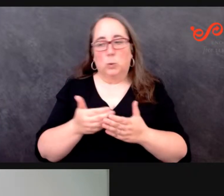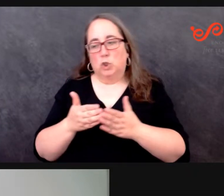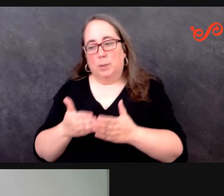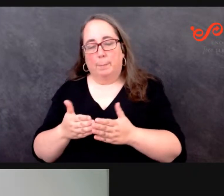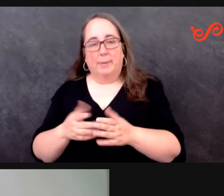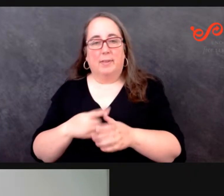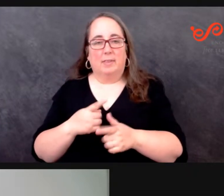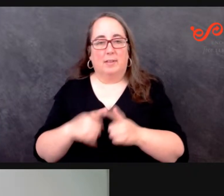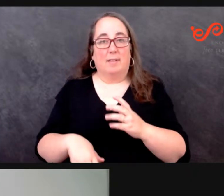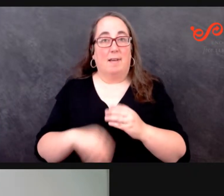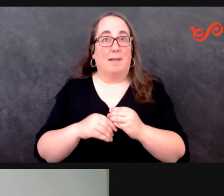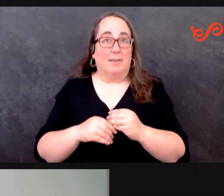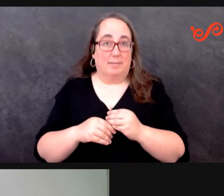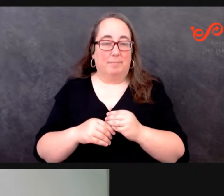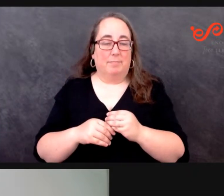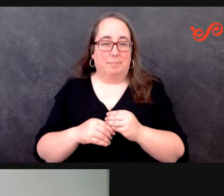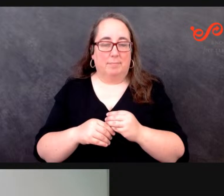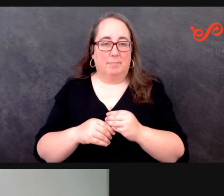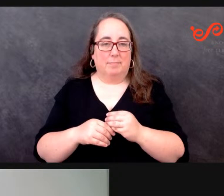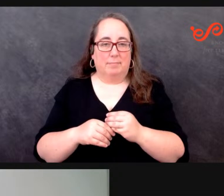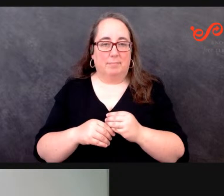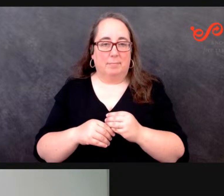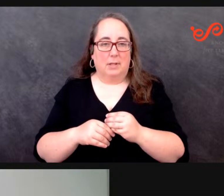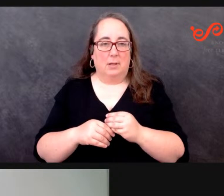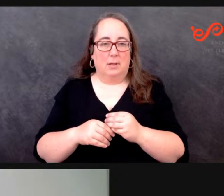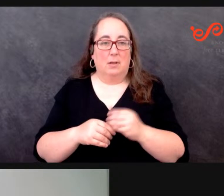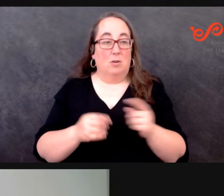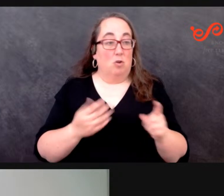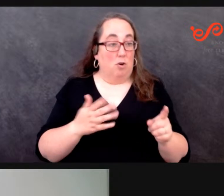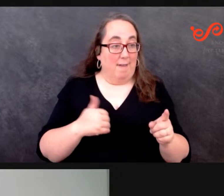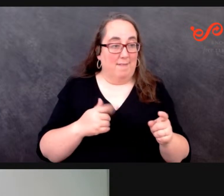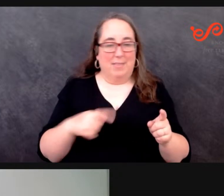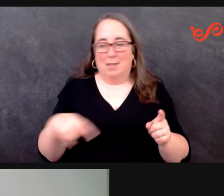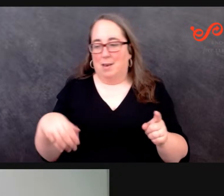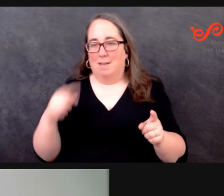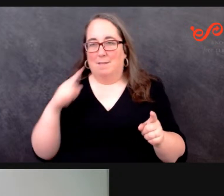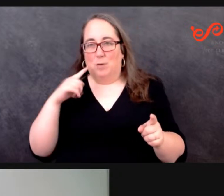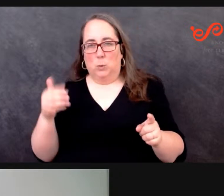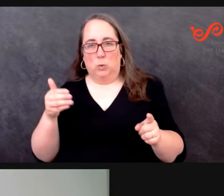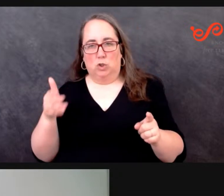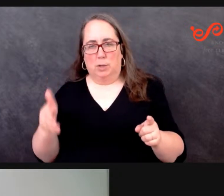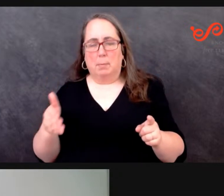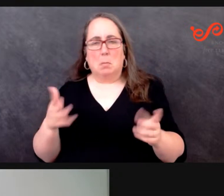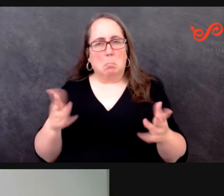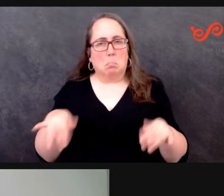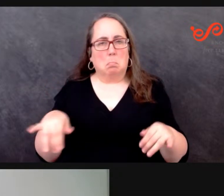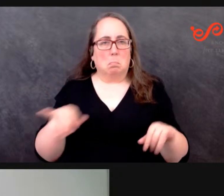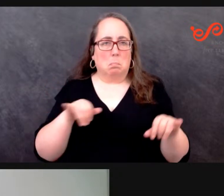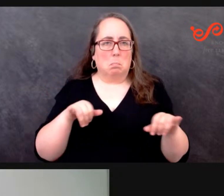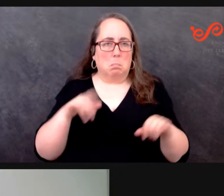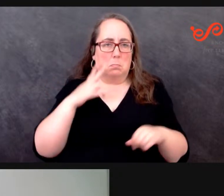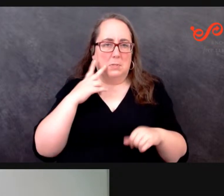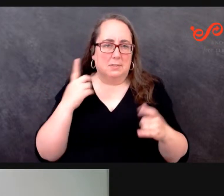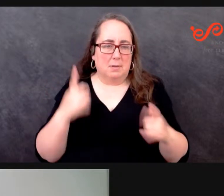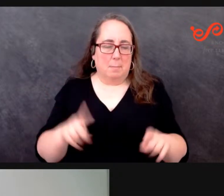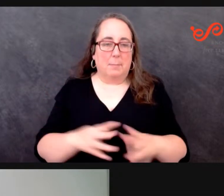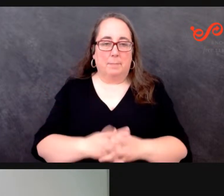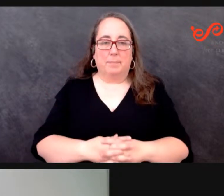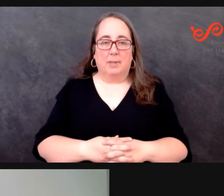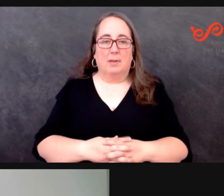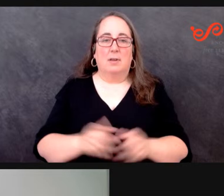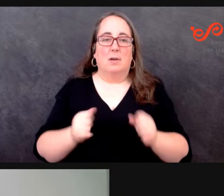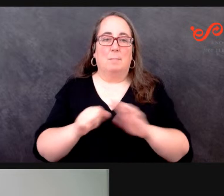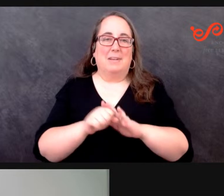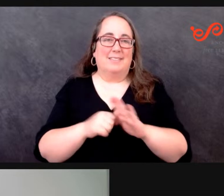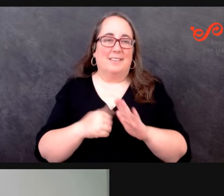actually added to a silver service that was already existing. So this was a fairly common practice, and many states have